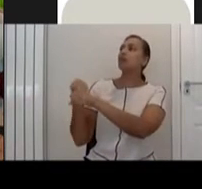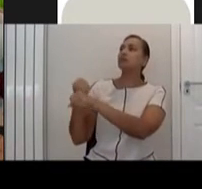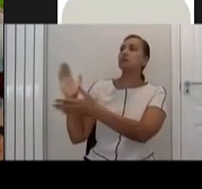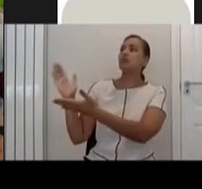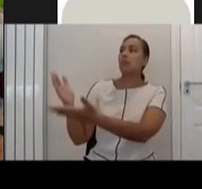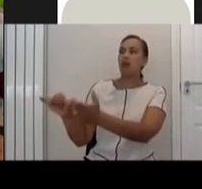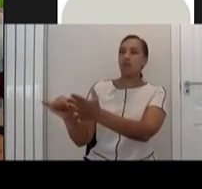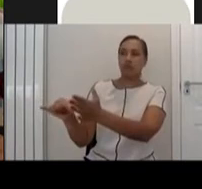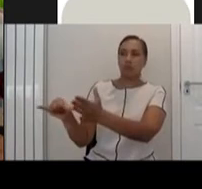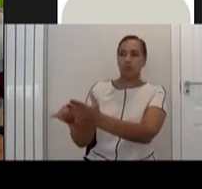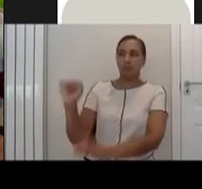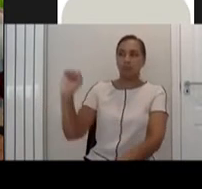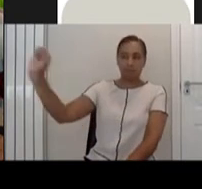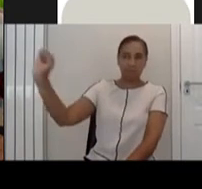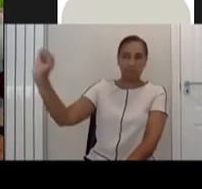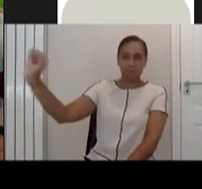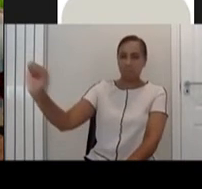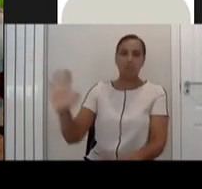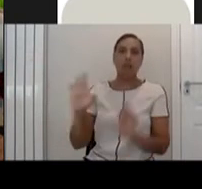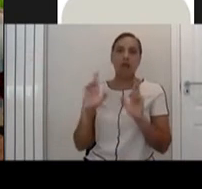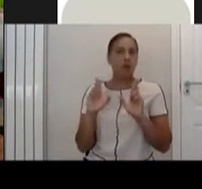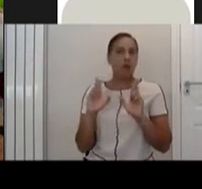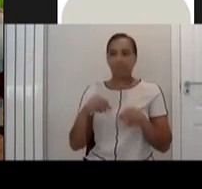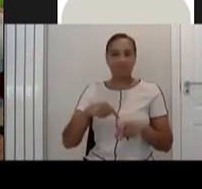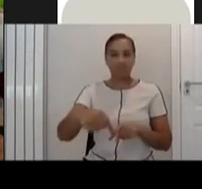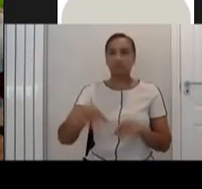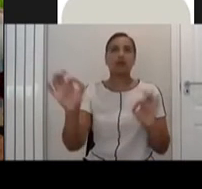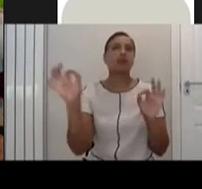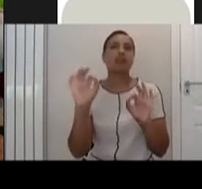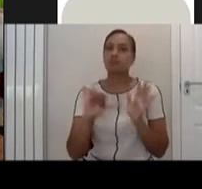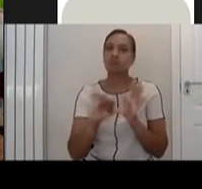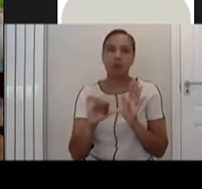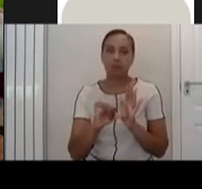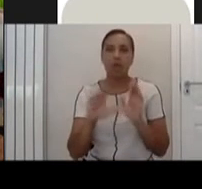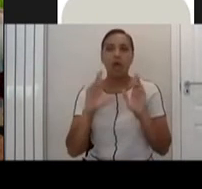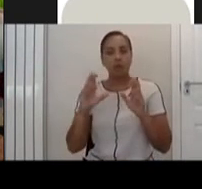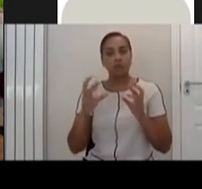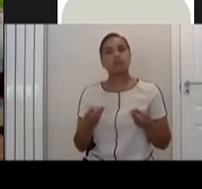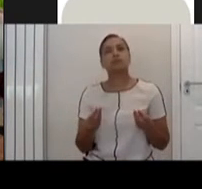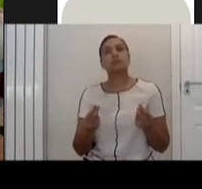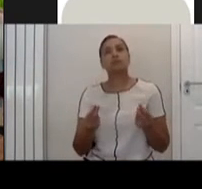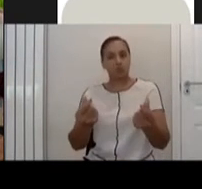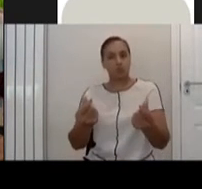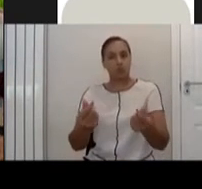issue, we're not anticipating it this year, and so we'll hopefully be able to